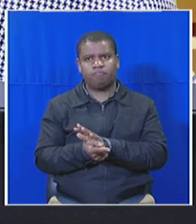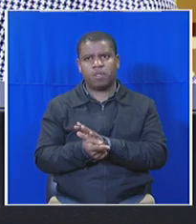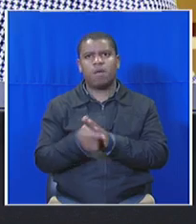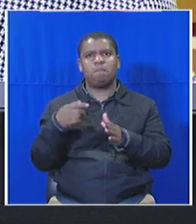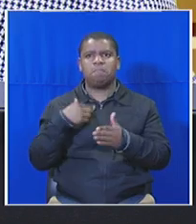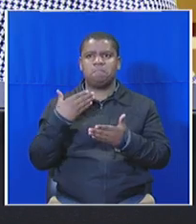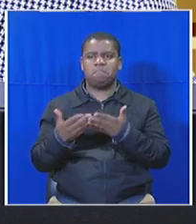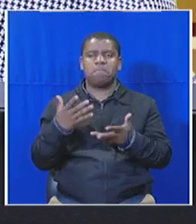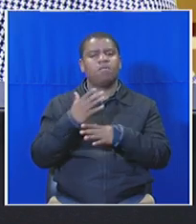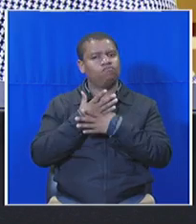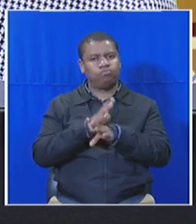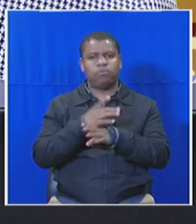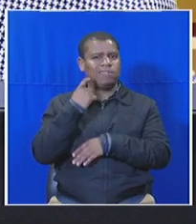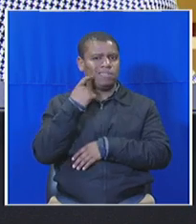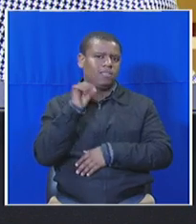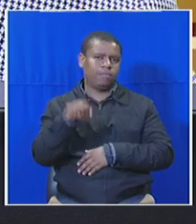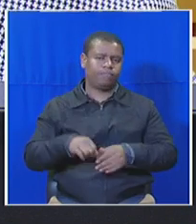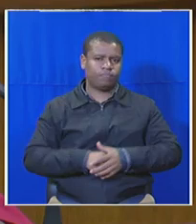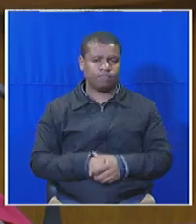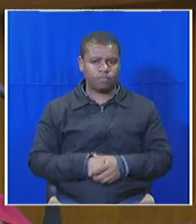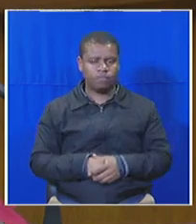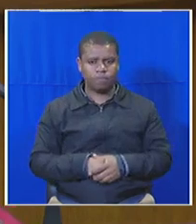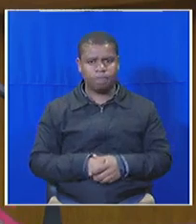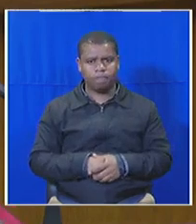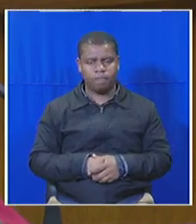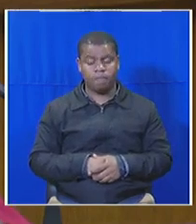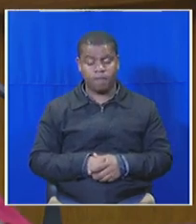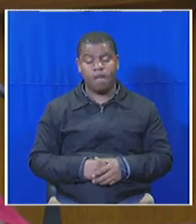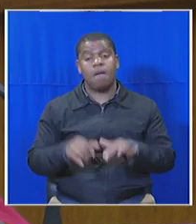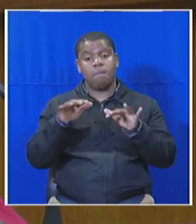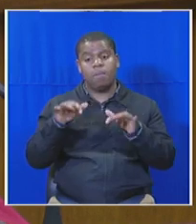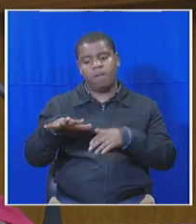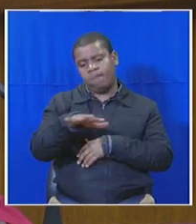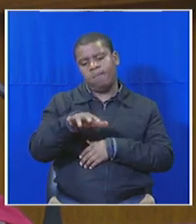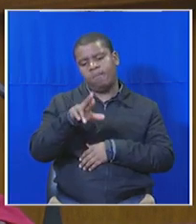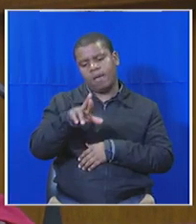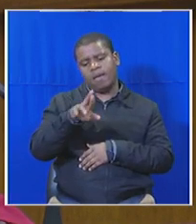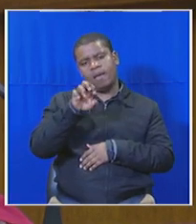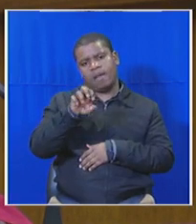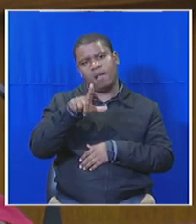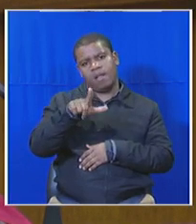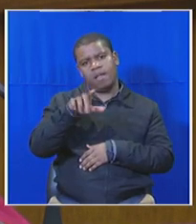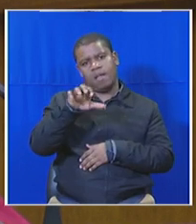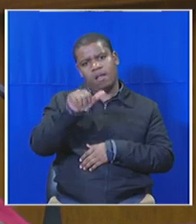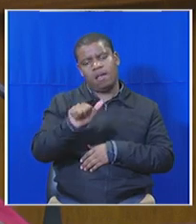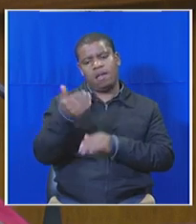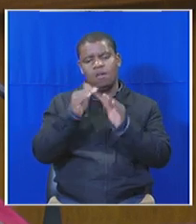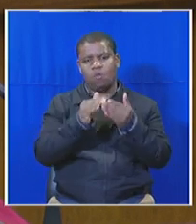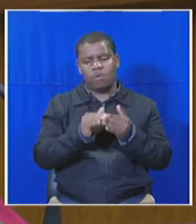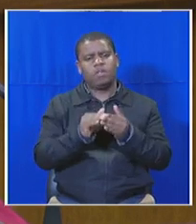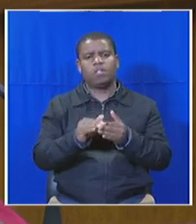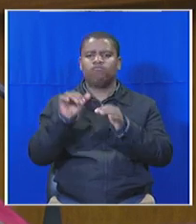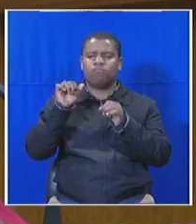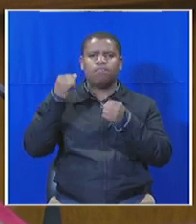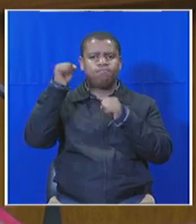been easily prevented. When people in Rilela community protested for water, instead of